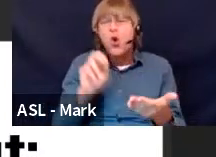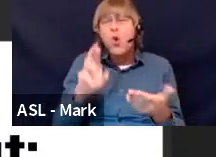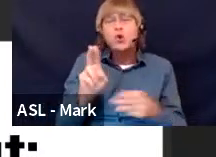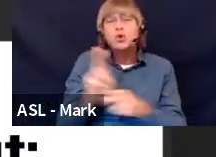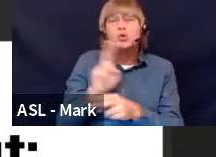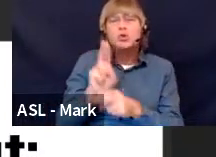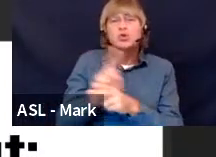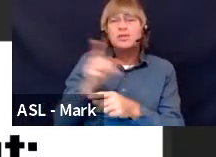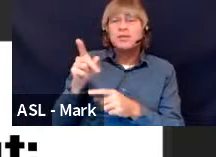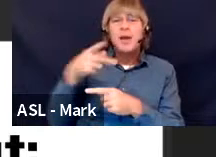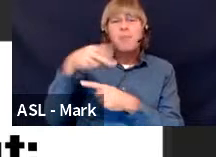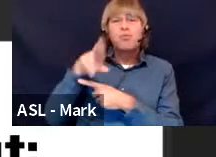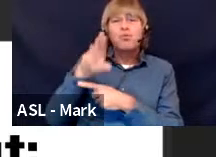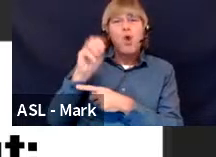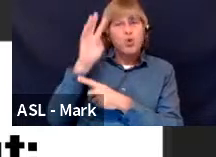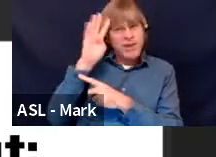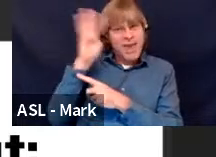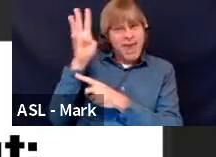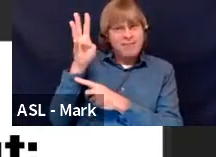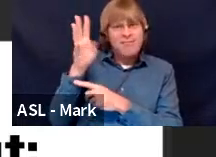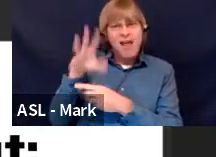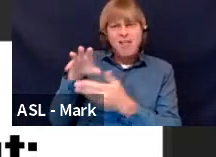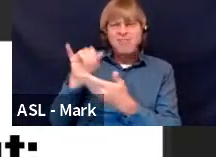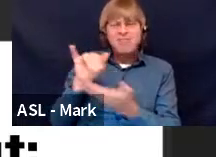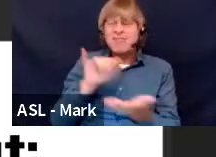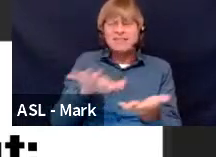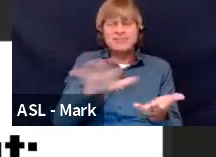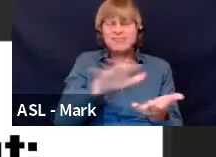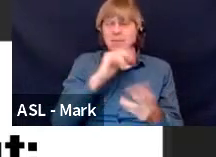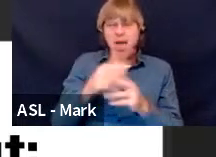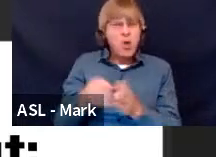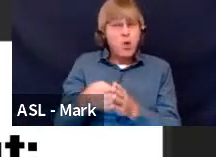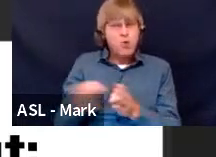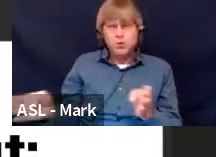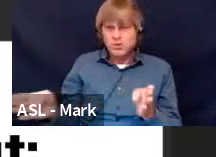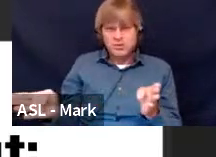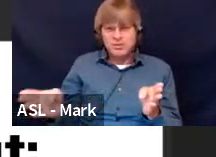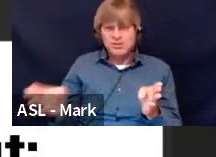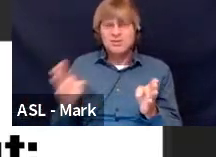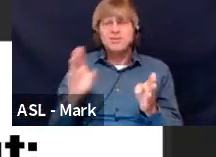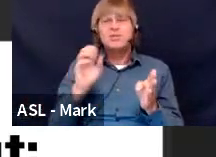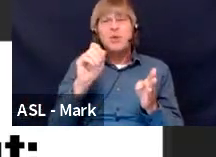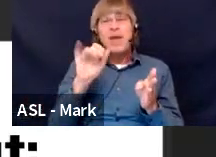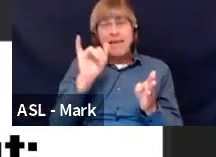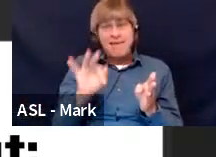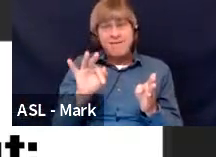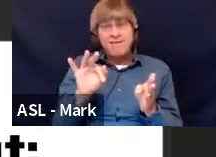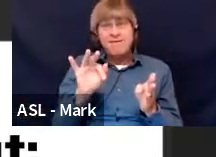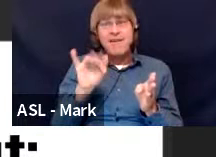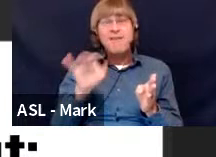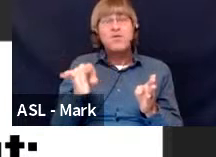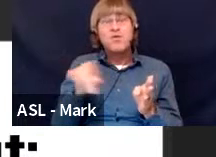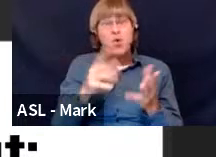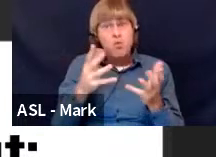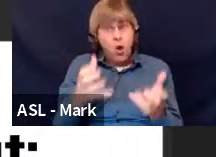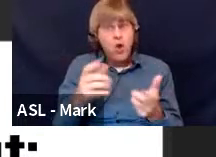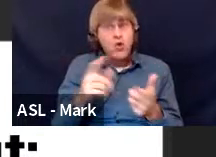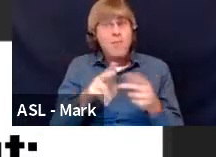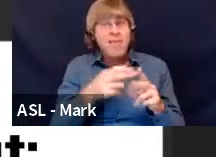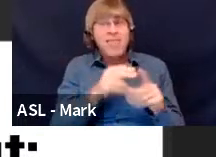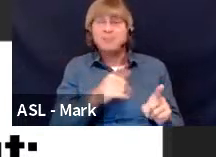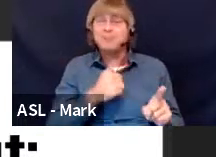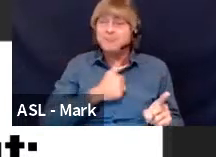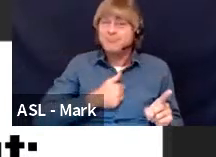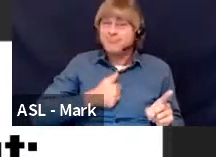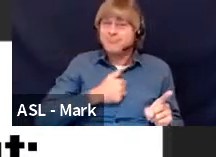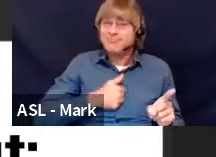to Procreate and learn about that. This isn't about any of those things. So if you wanted it to be that, I'm